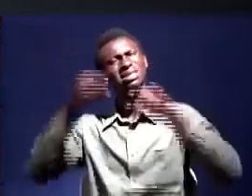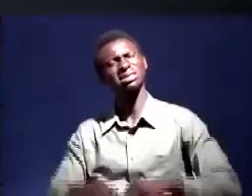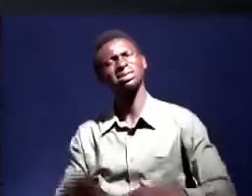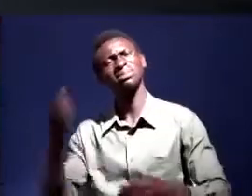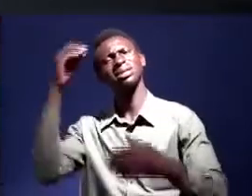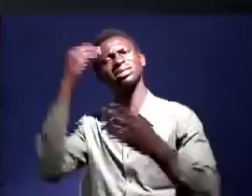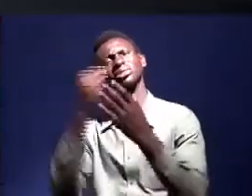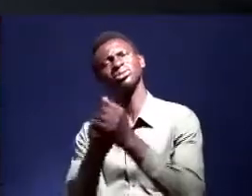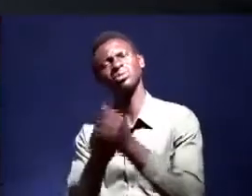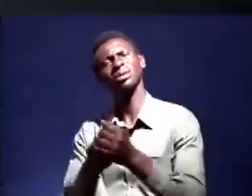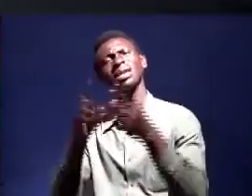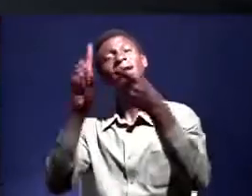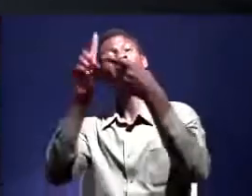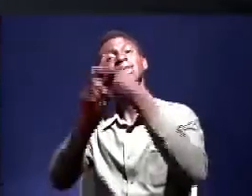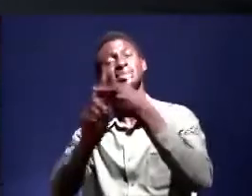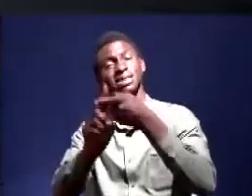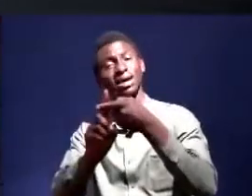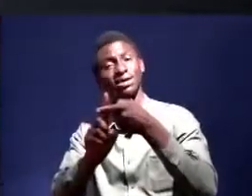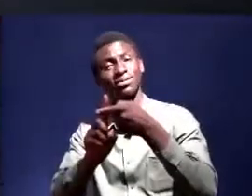That's like saying,